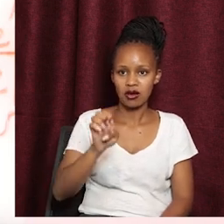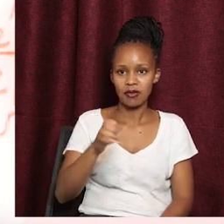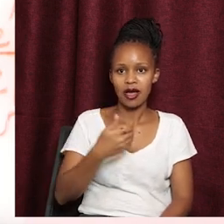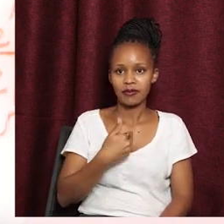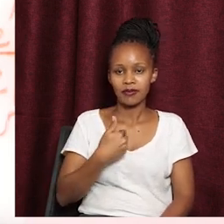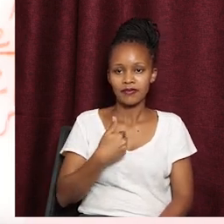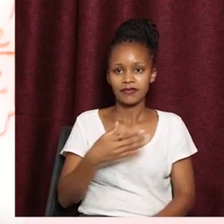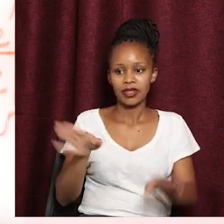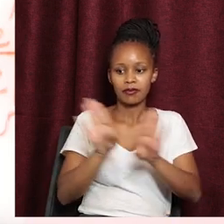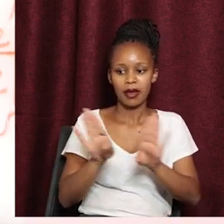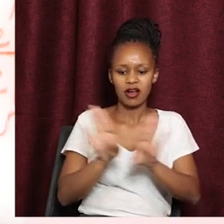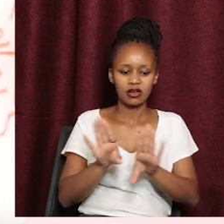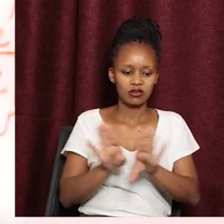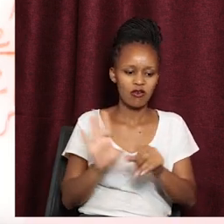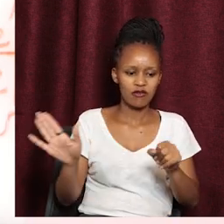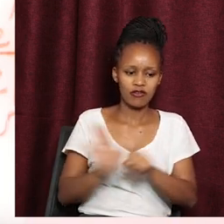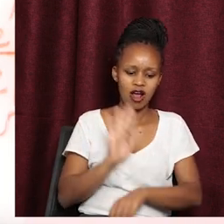lockdown for many months now.